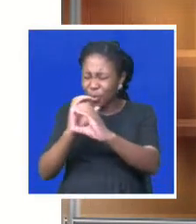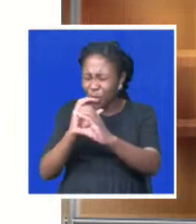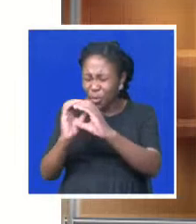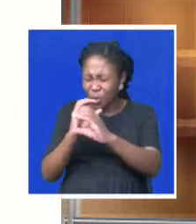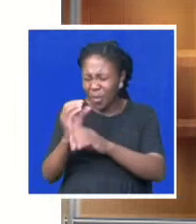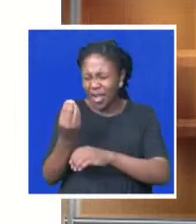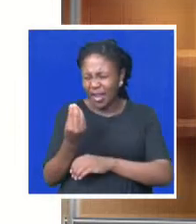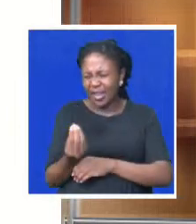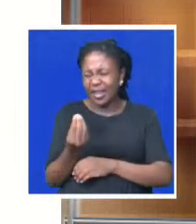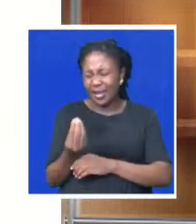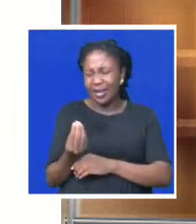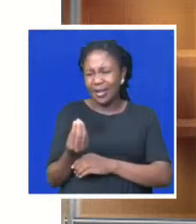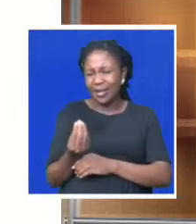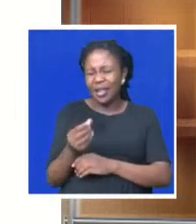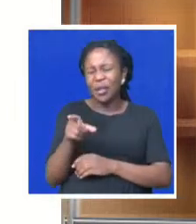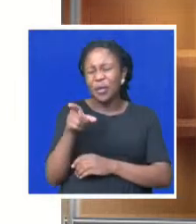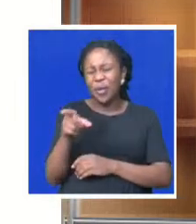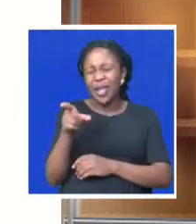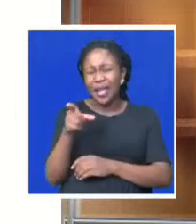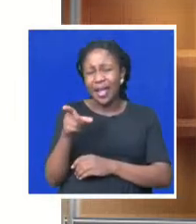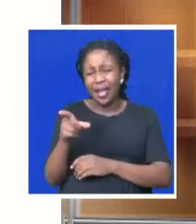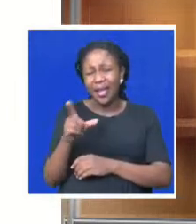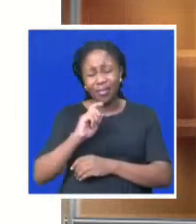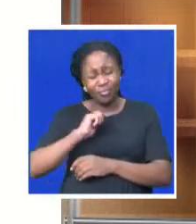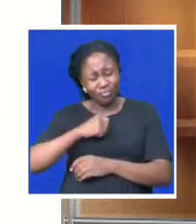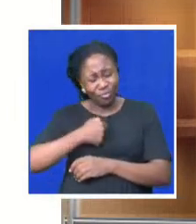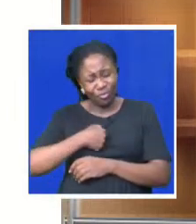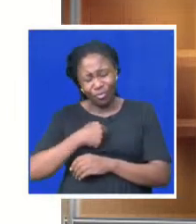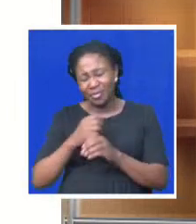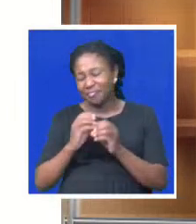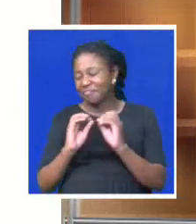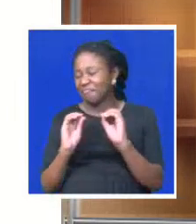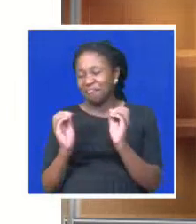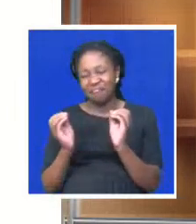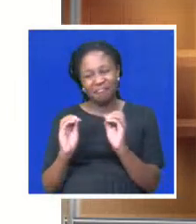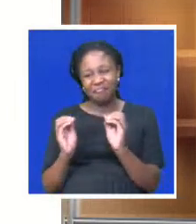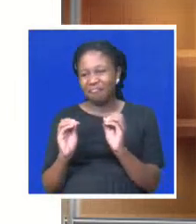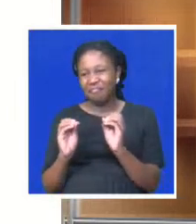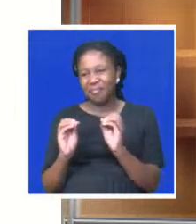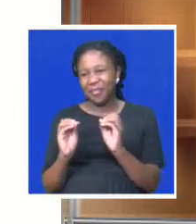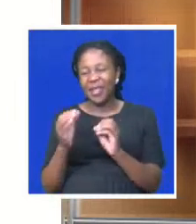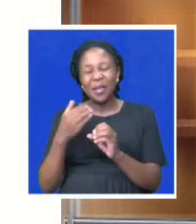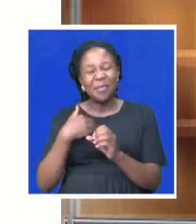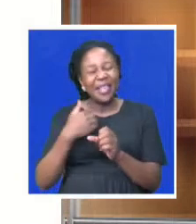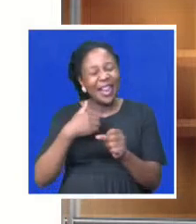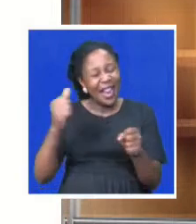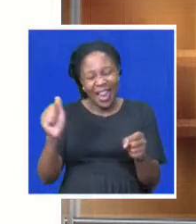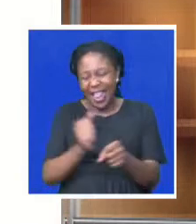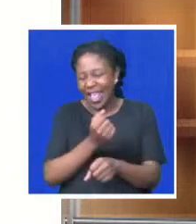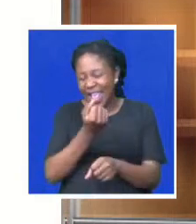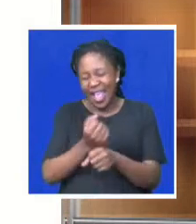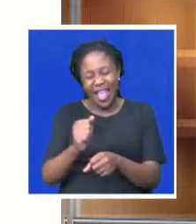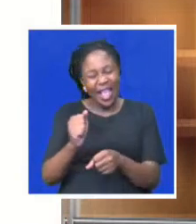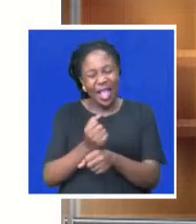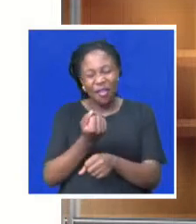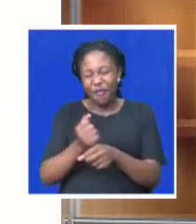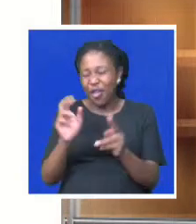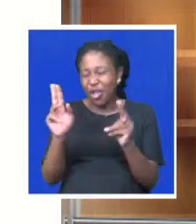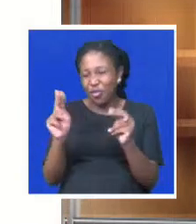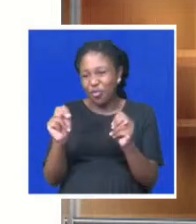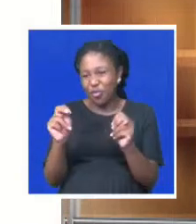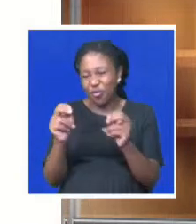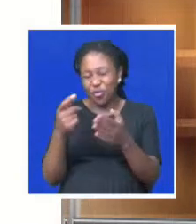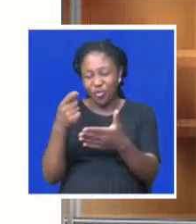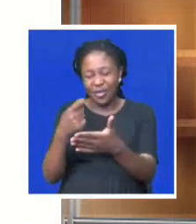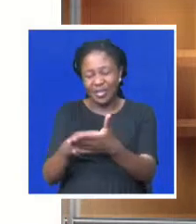be sad," she said. "I will never replace you. You have given the